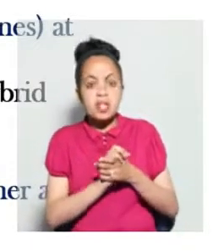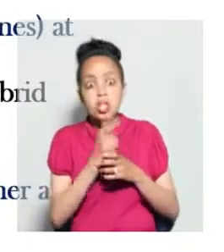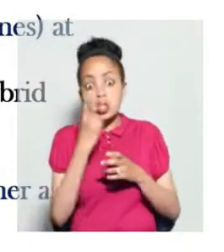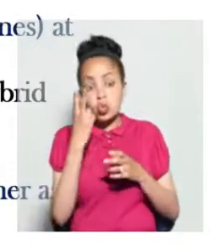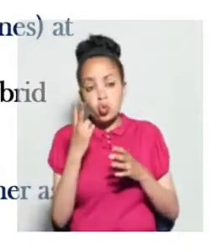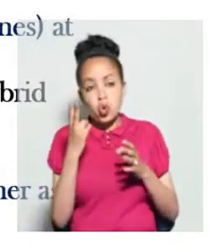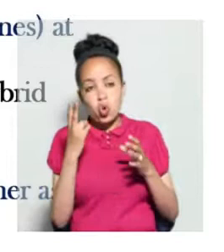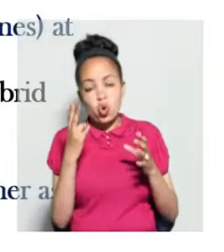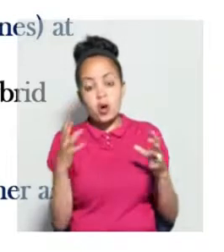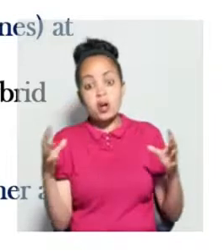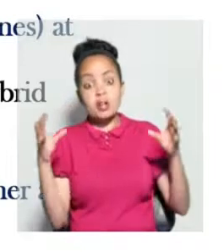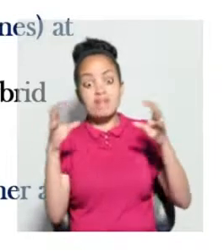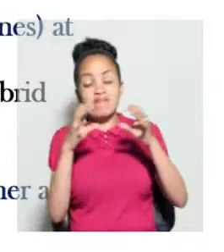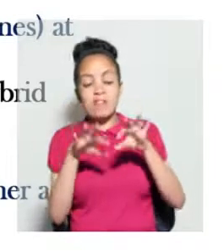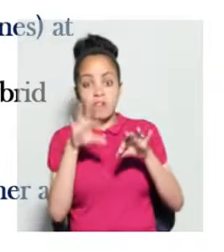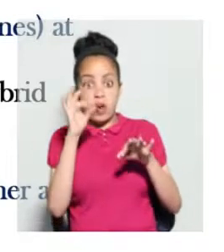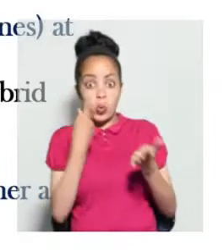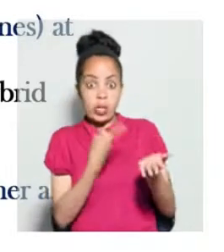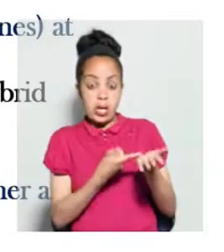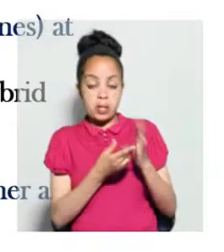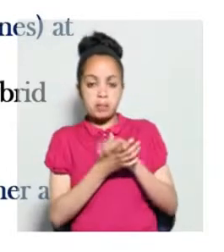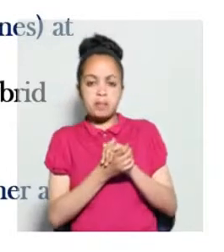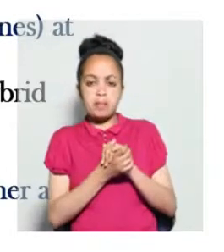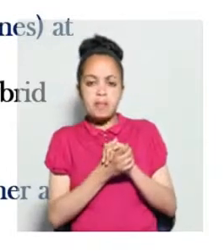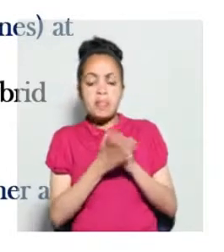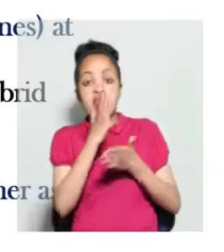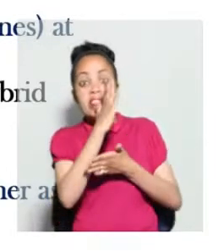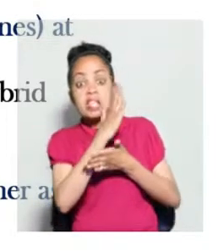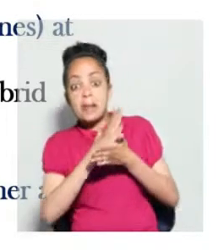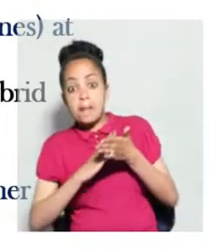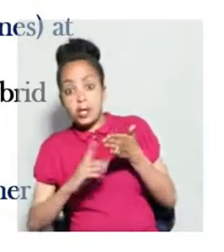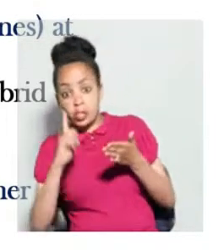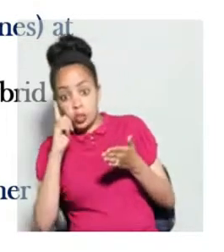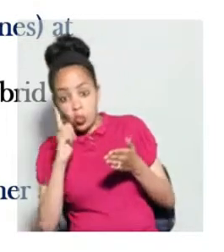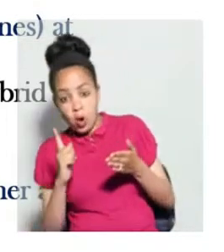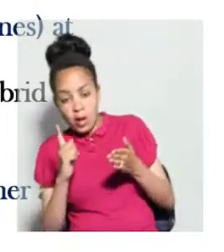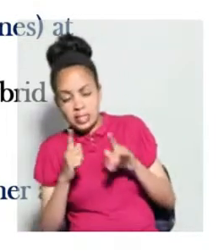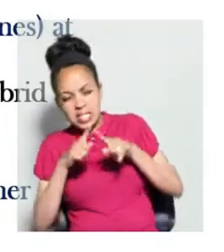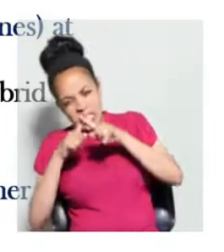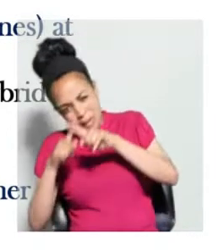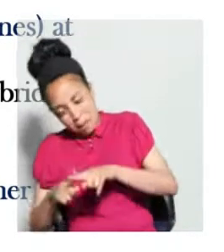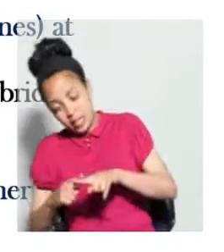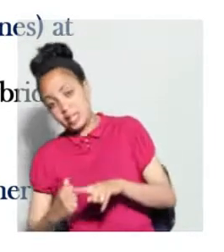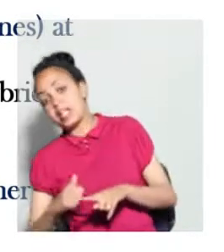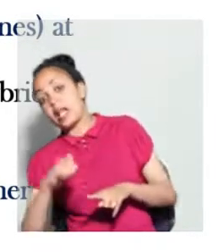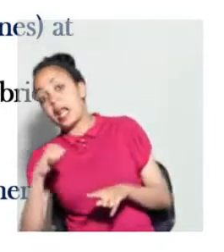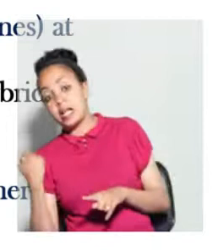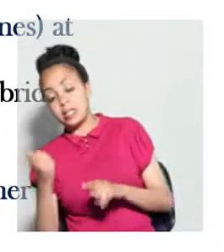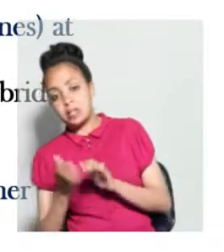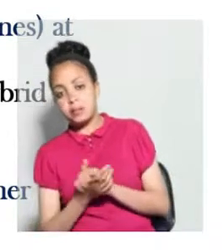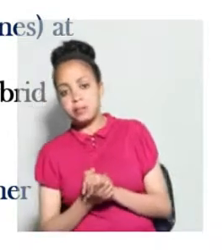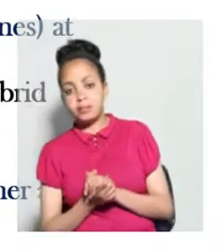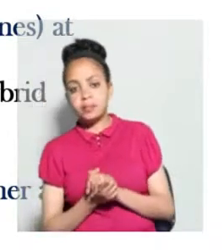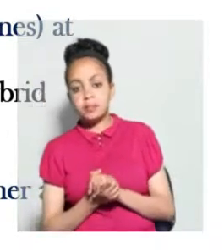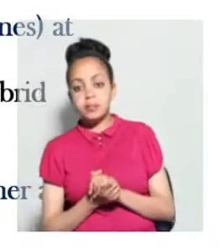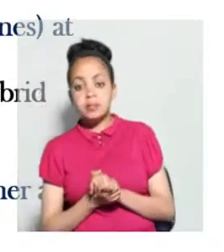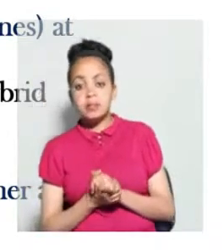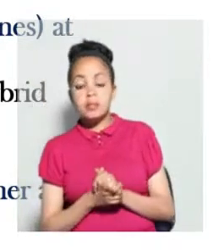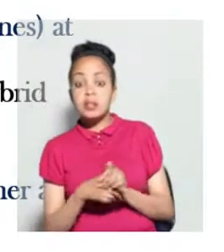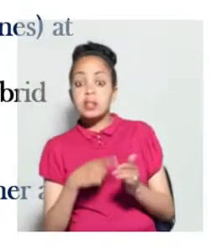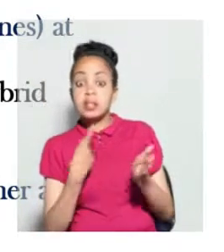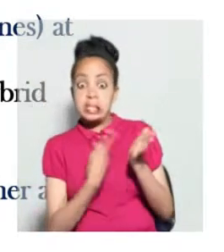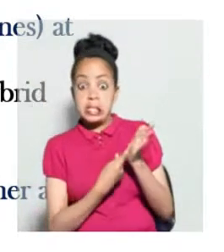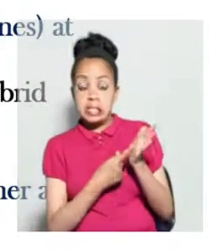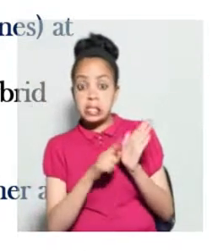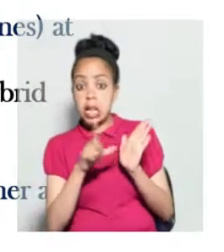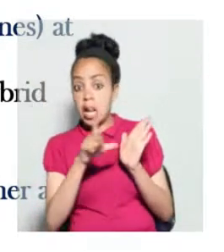two contrasting traits found here, the separation of one trait is independent of another. By that, this law